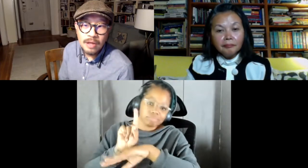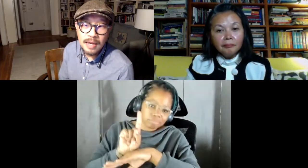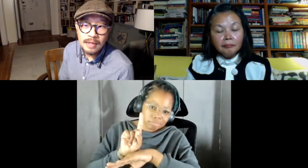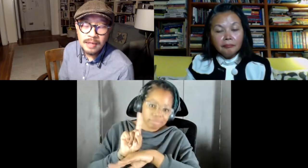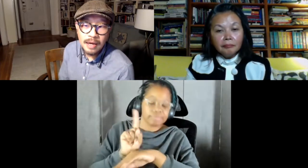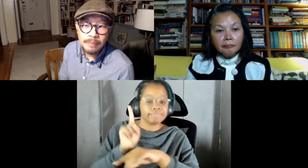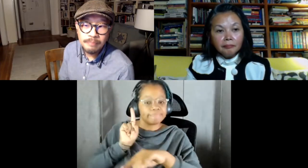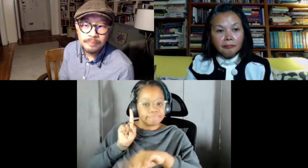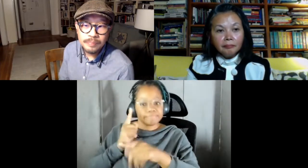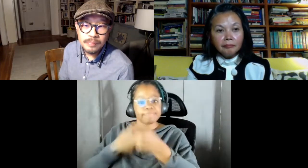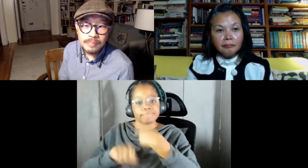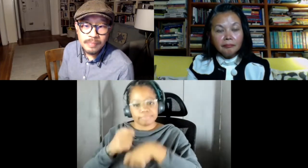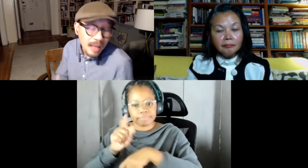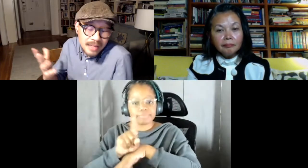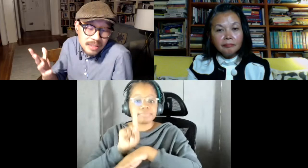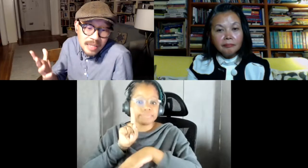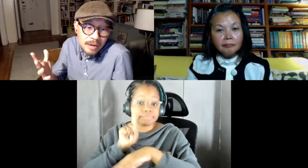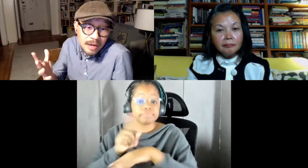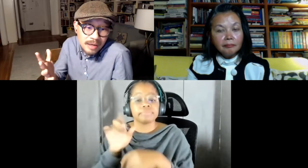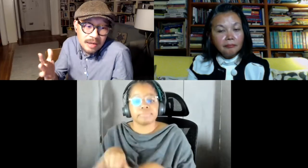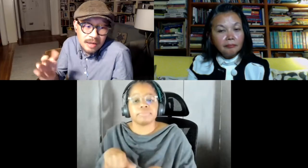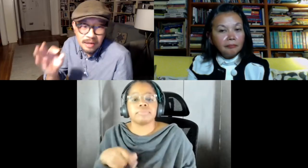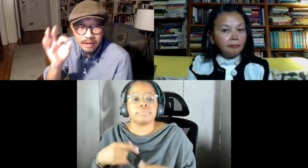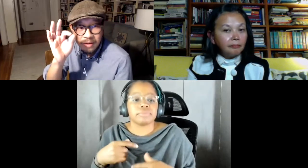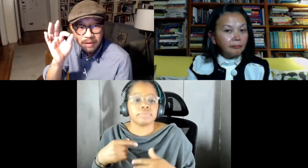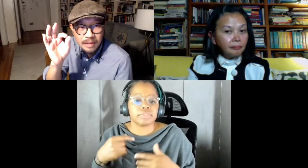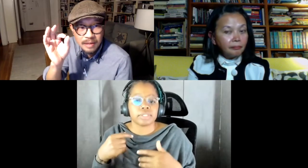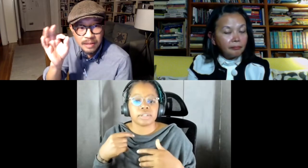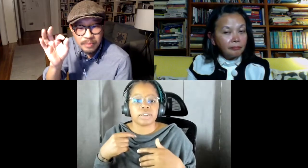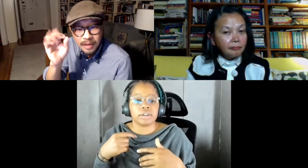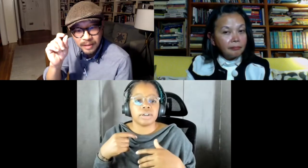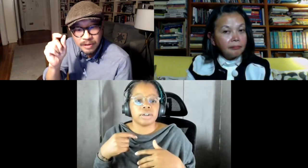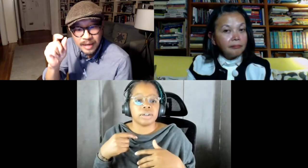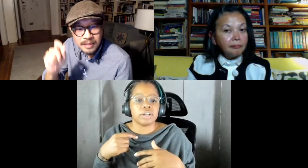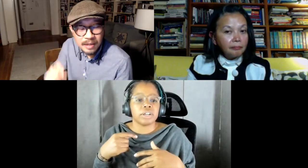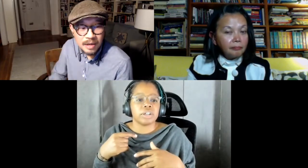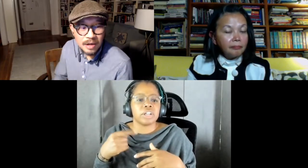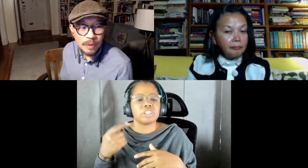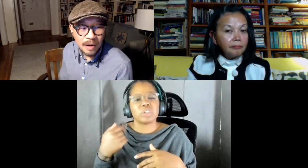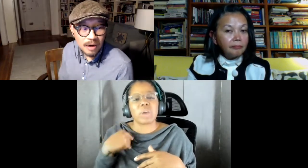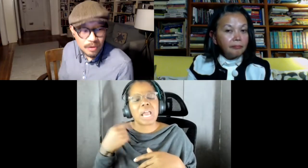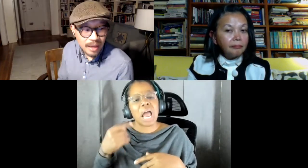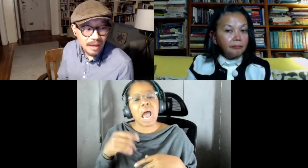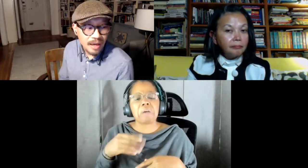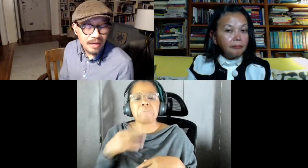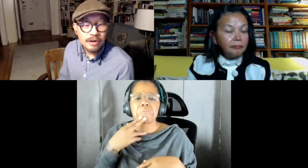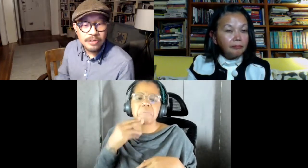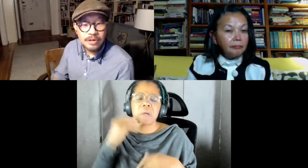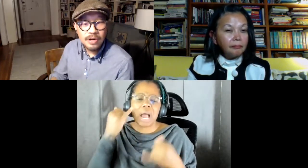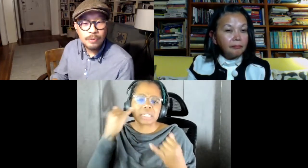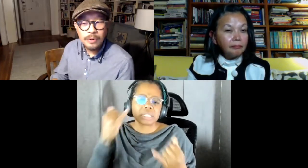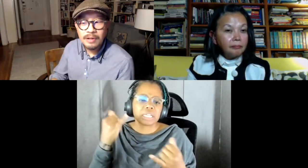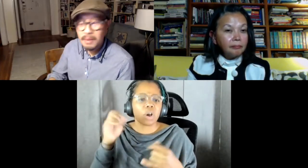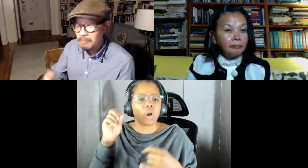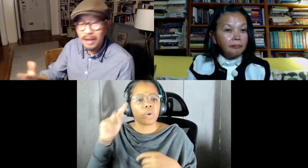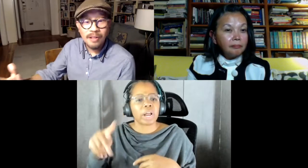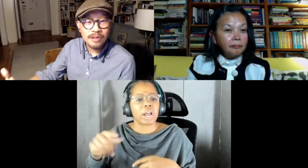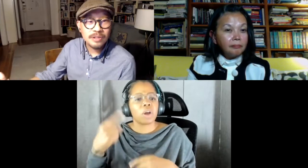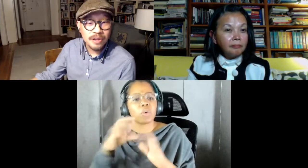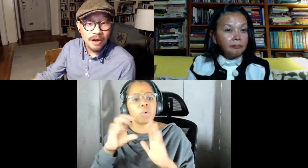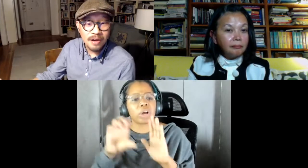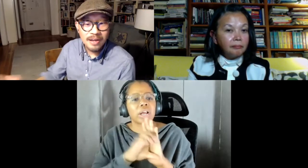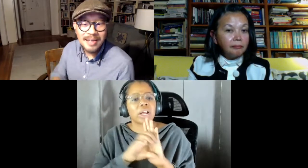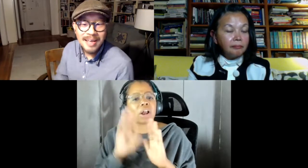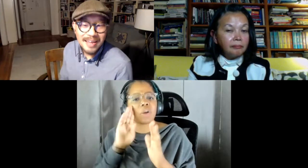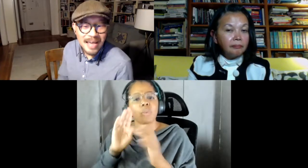I thought that I just had a little idea where, okay, a character will monologue